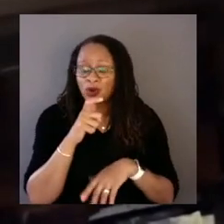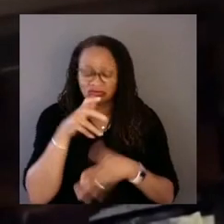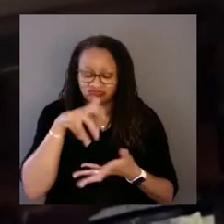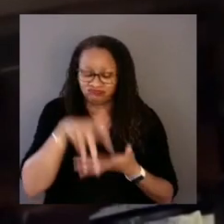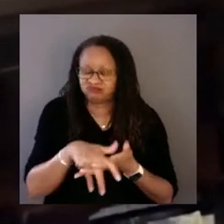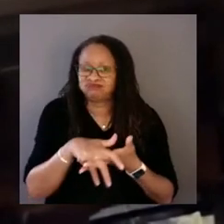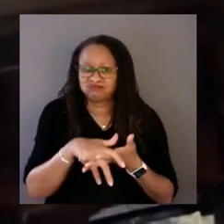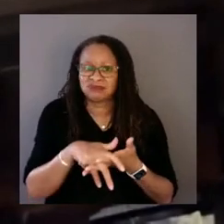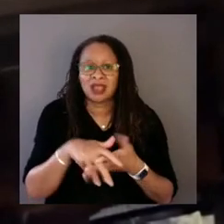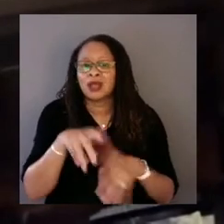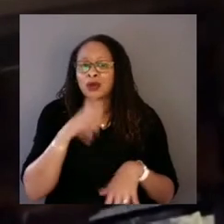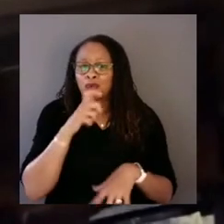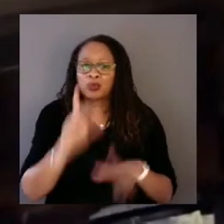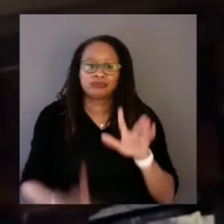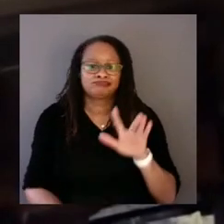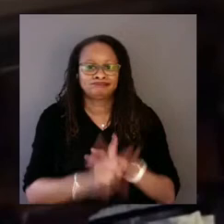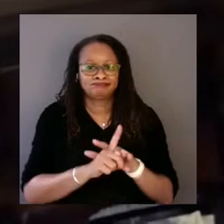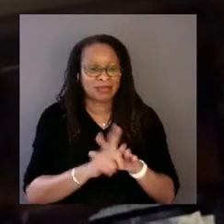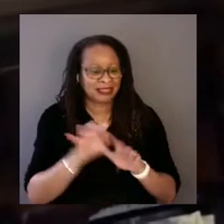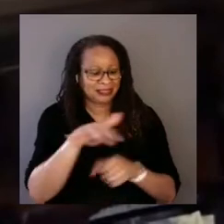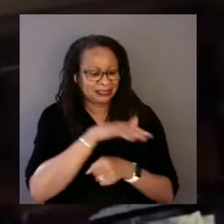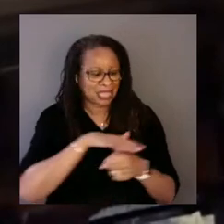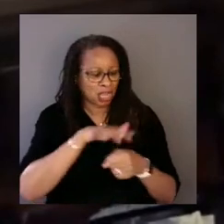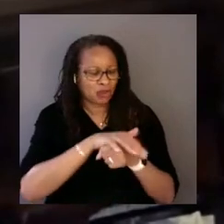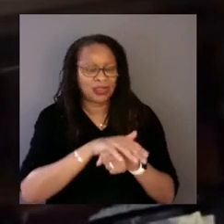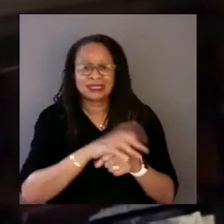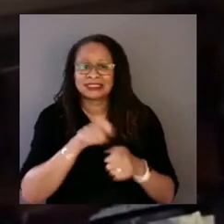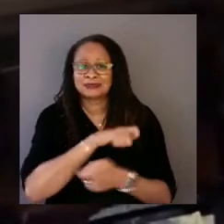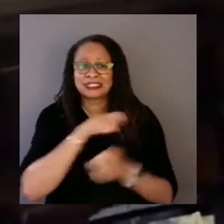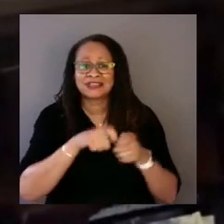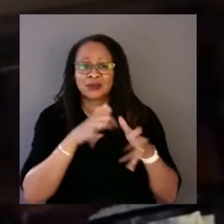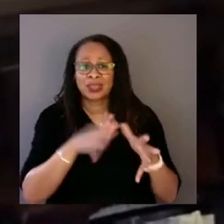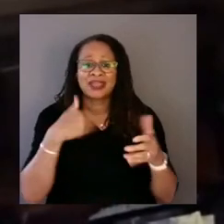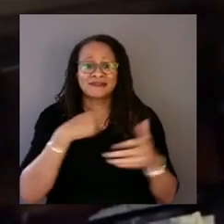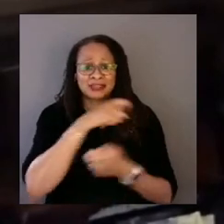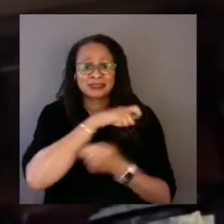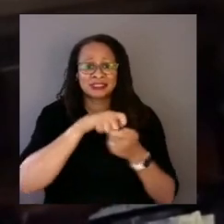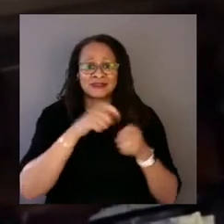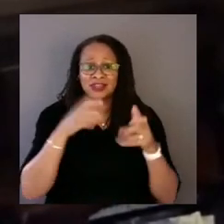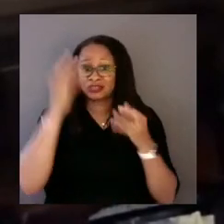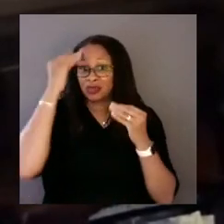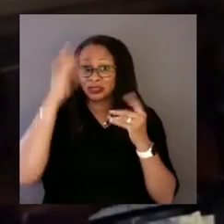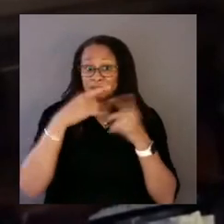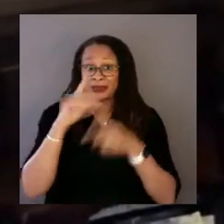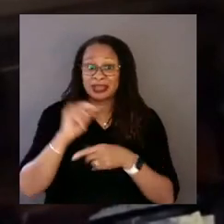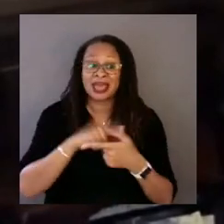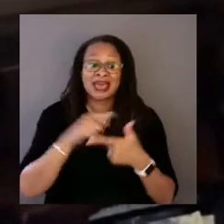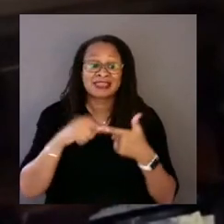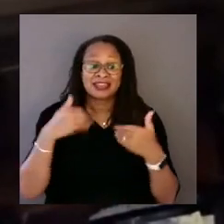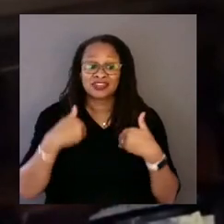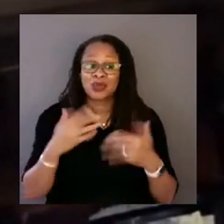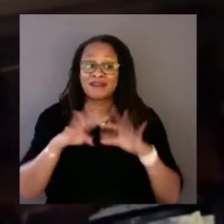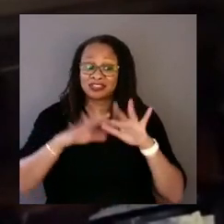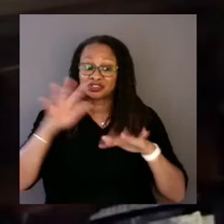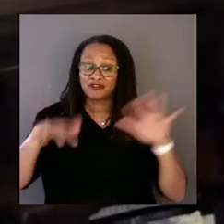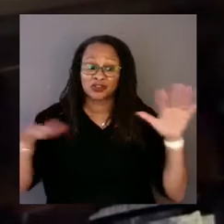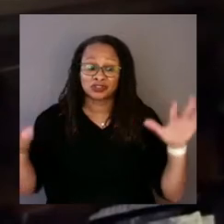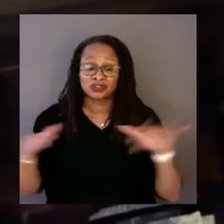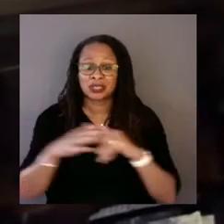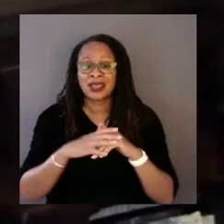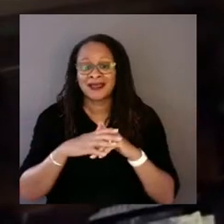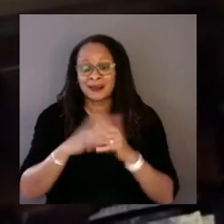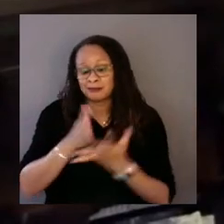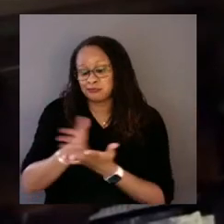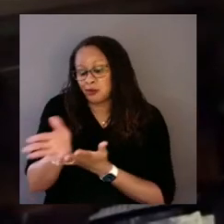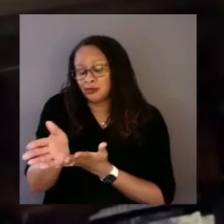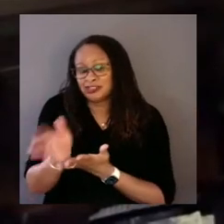up in this field in a certain way and have certain thoughts about it. And then you have a diversifying branch in the